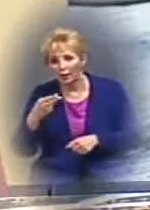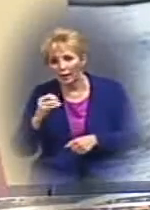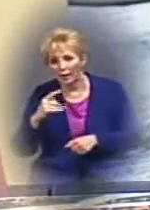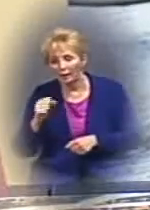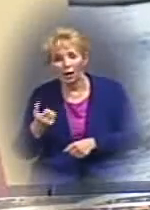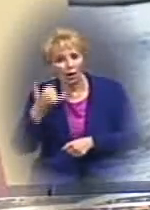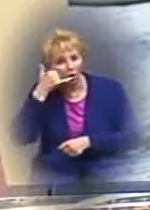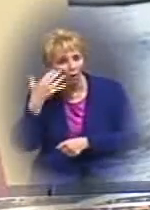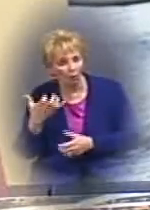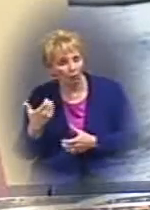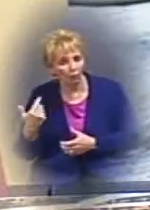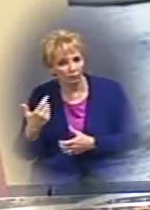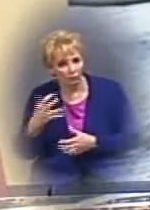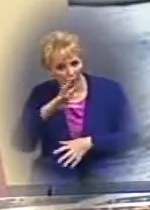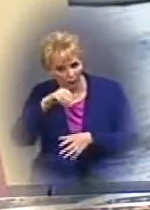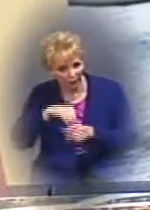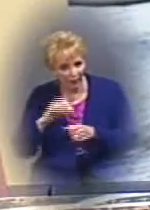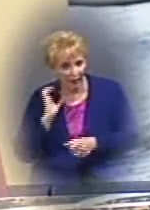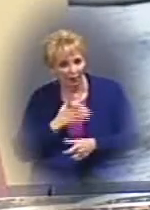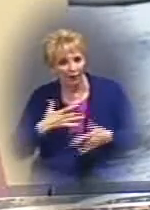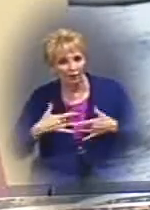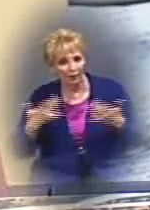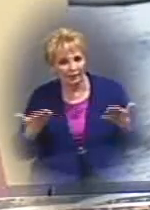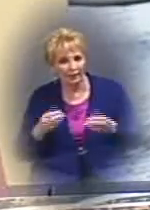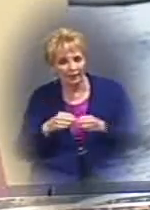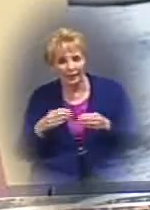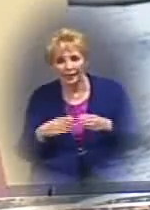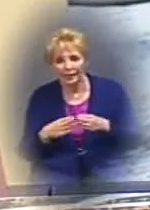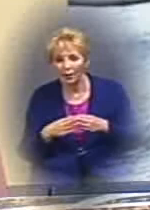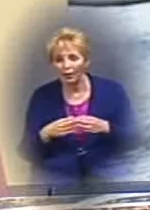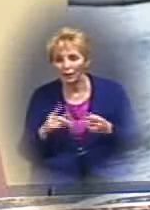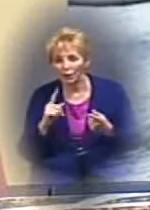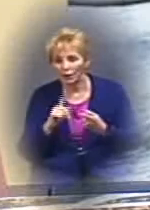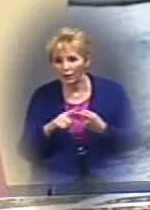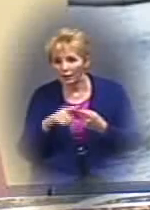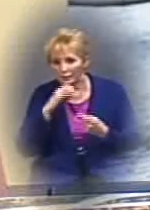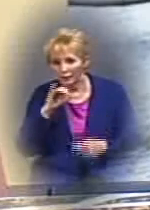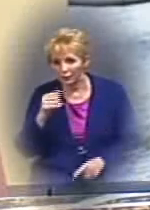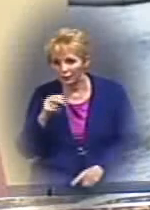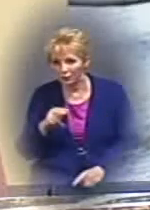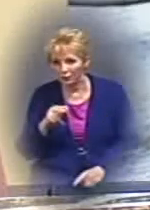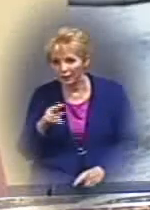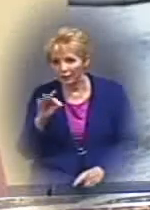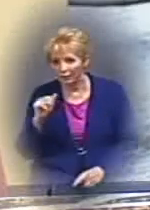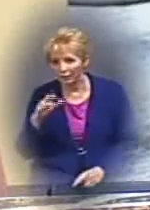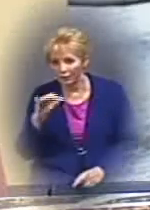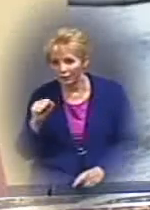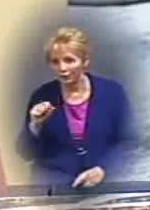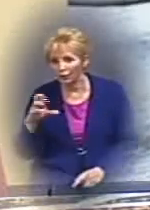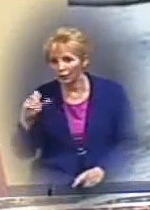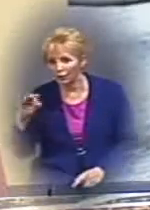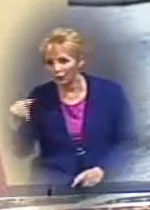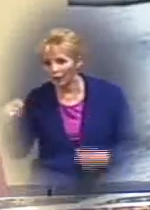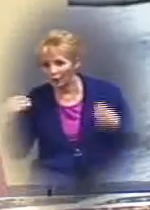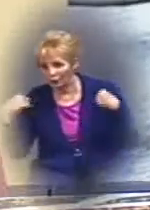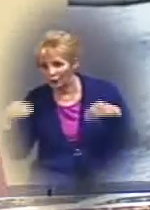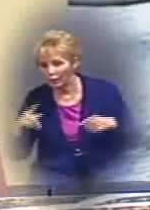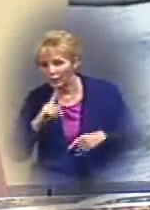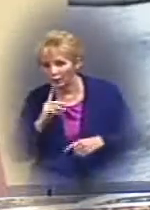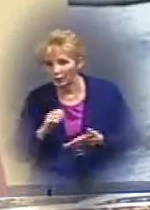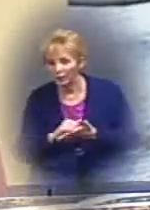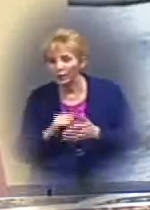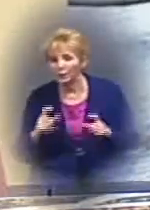call us and want to participate in our events downtown. And one of those is Joanne Fabric and Craft Stores, and they will actually